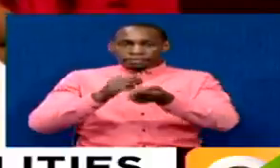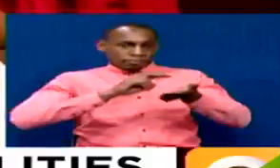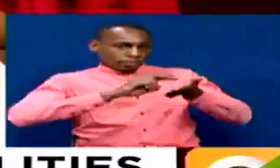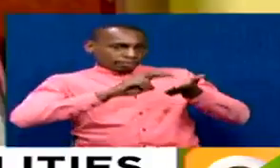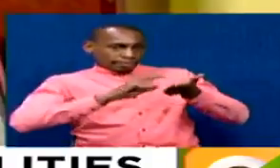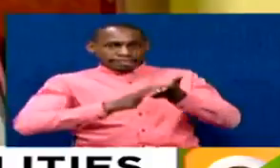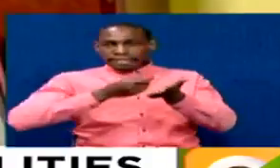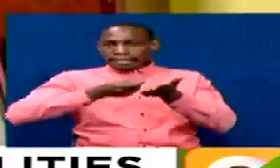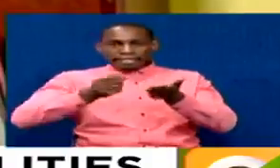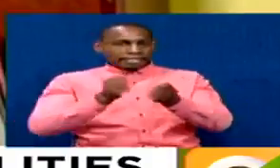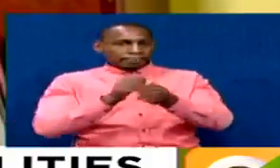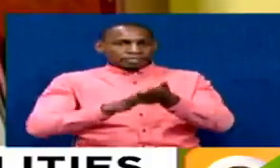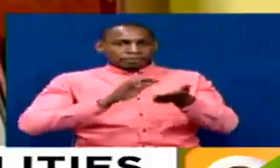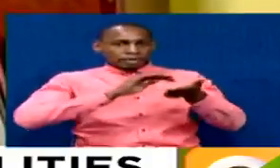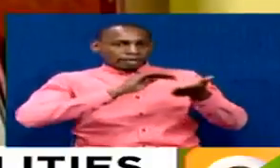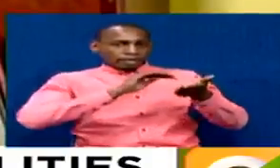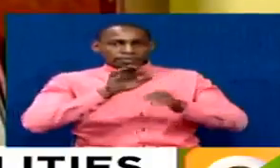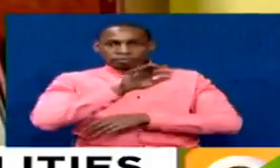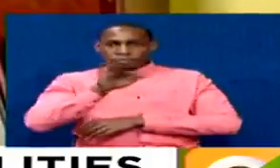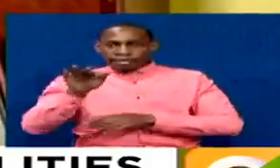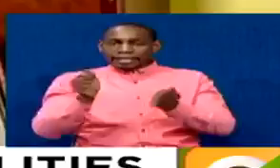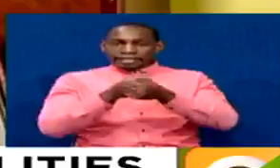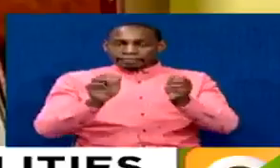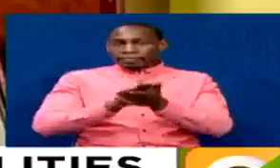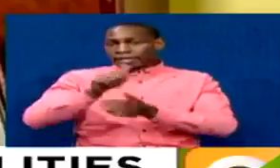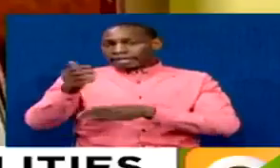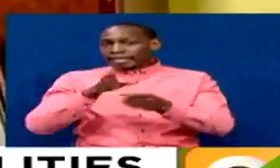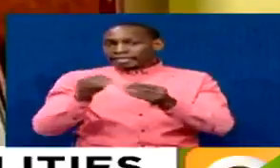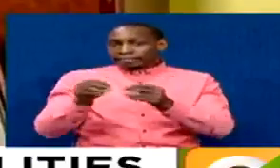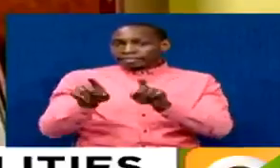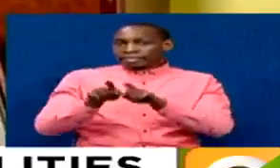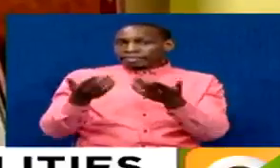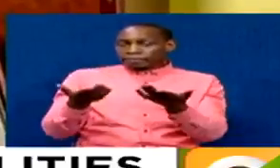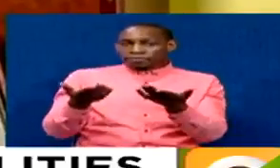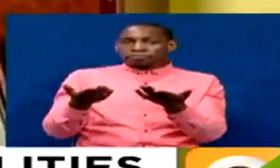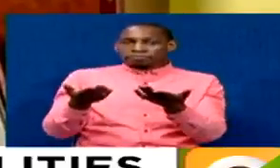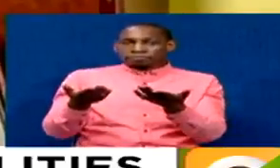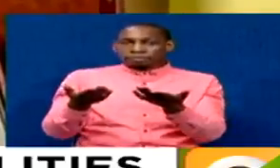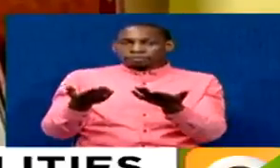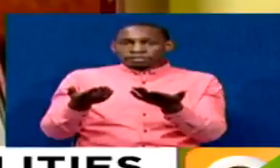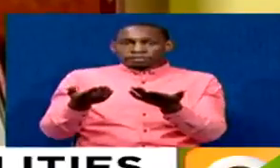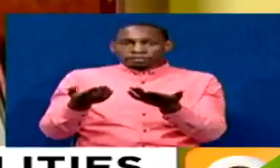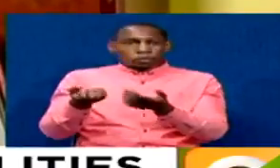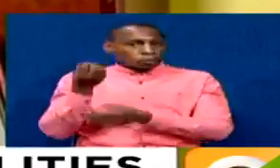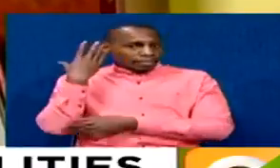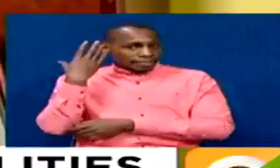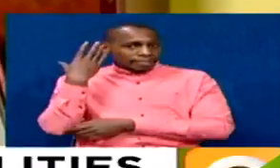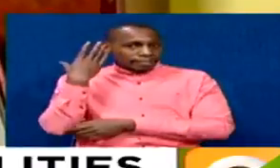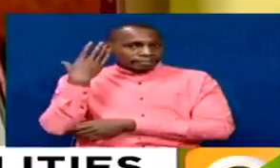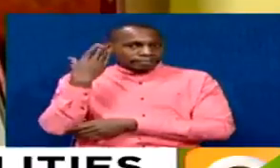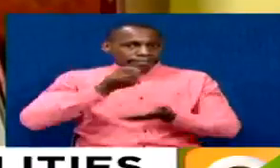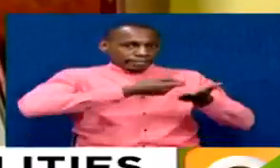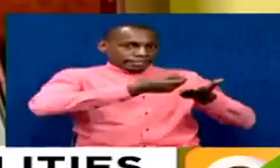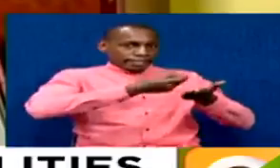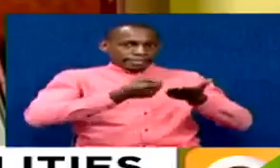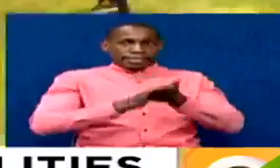read, write, spell, and for some even just be able to interpret